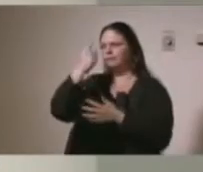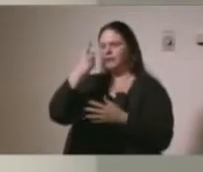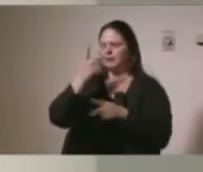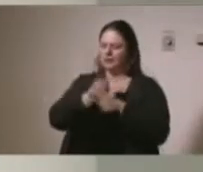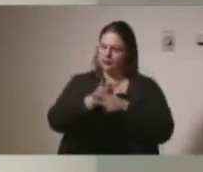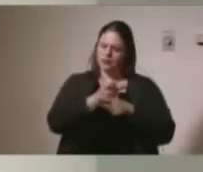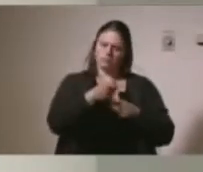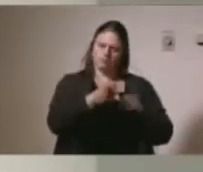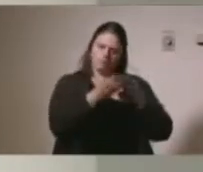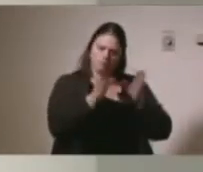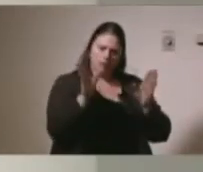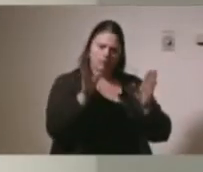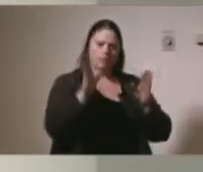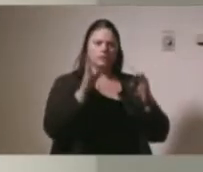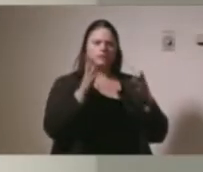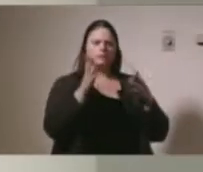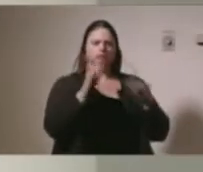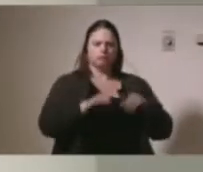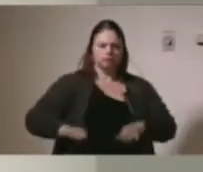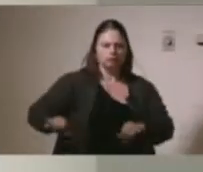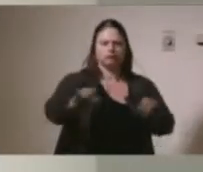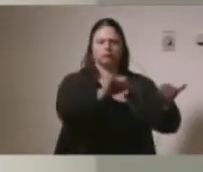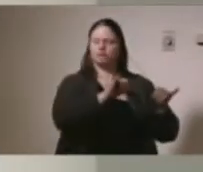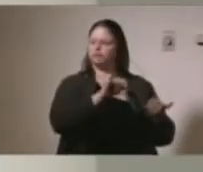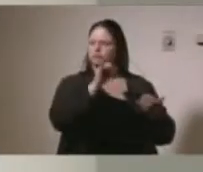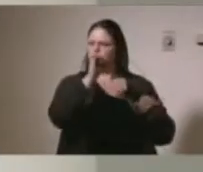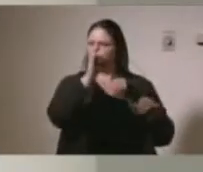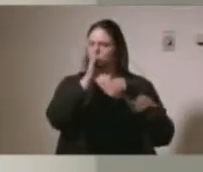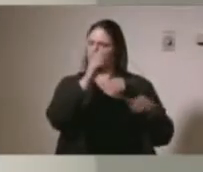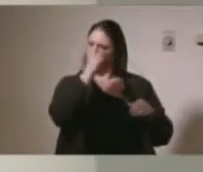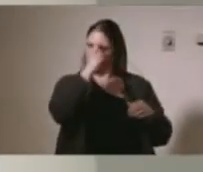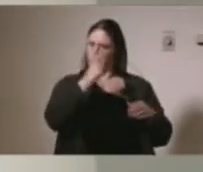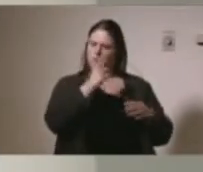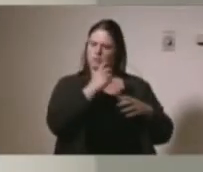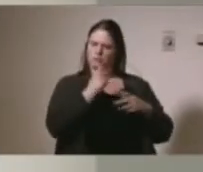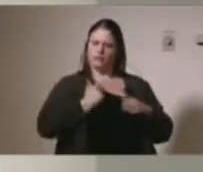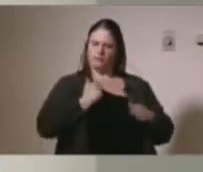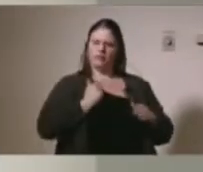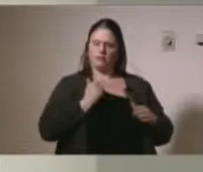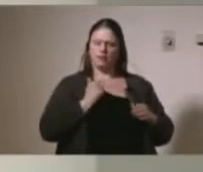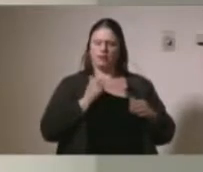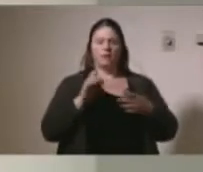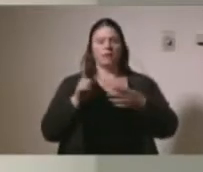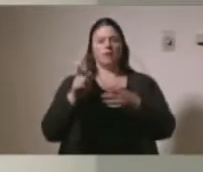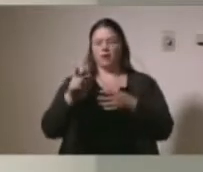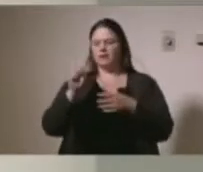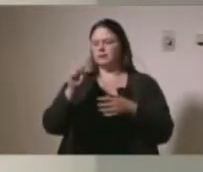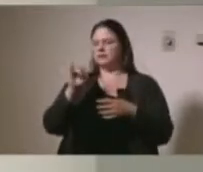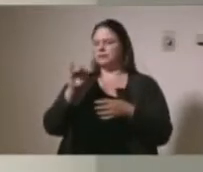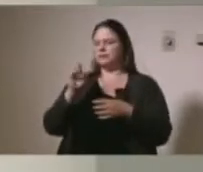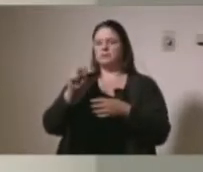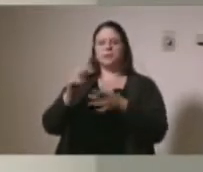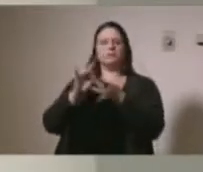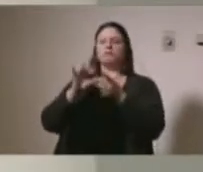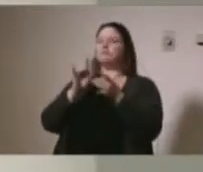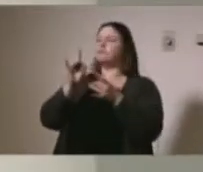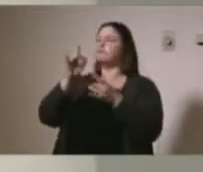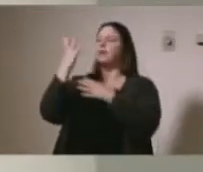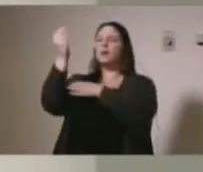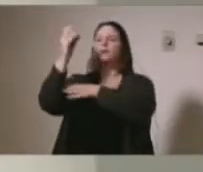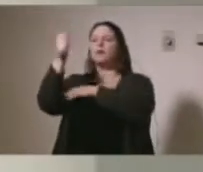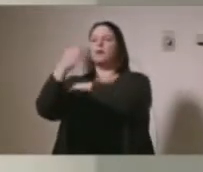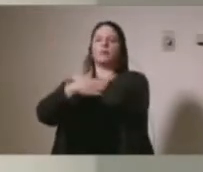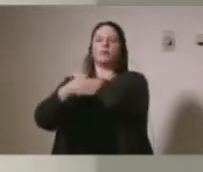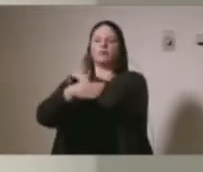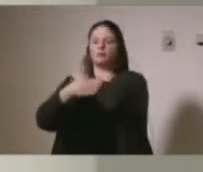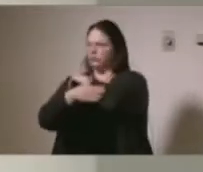about some experiences from other countries and how privatization didn't yield the expected results. I think we had a